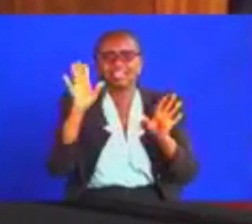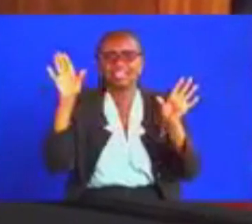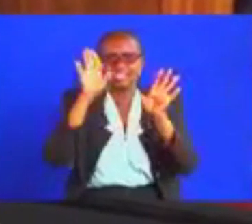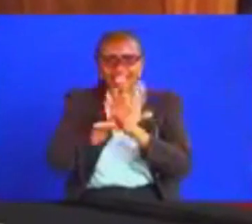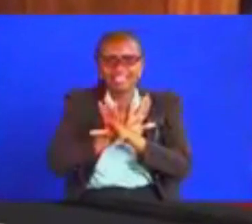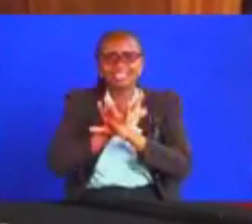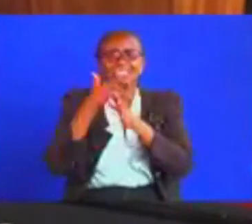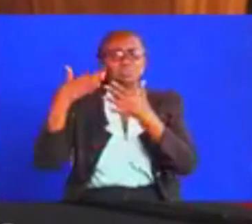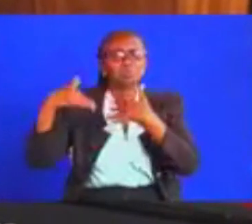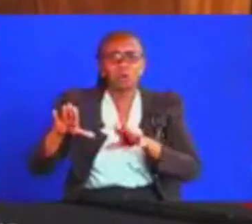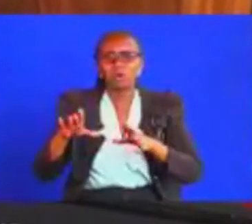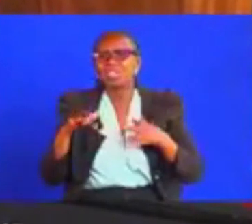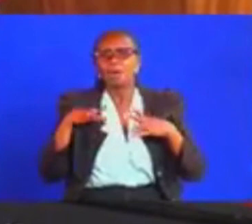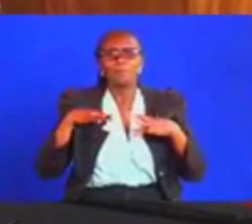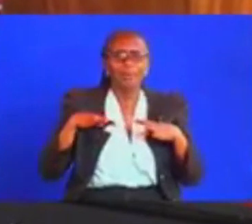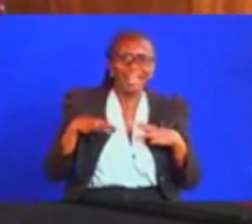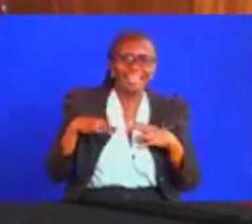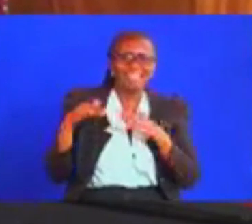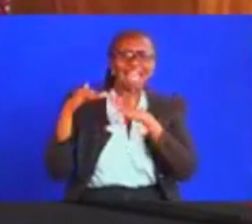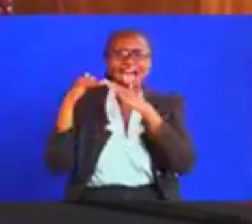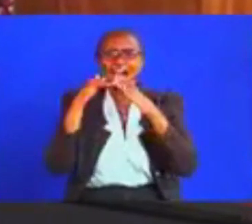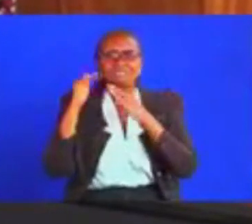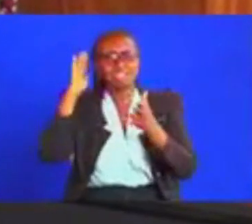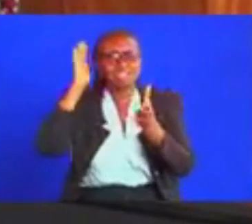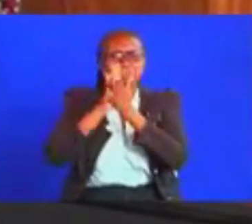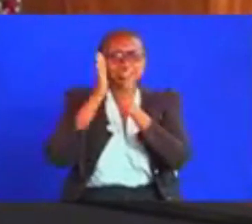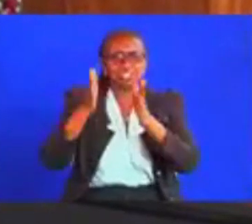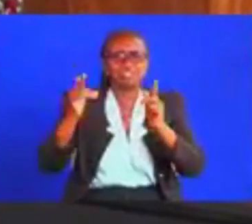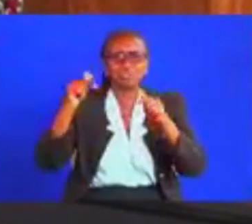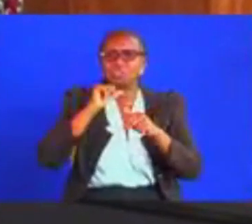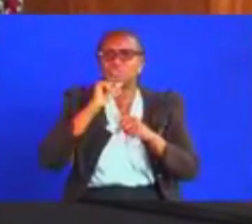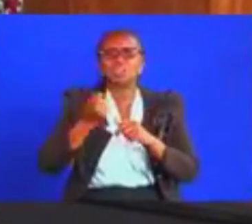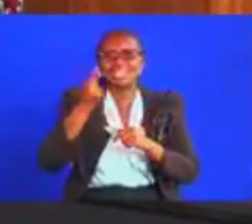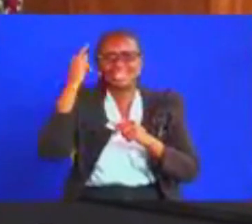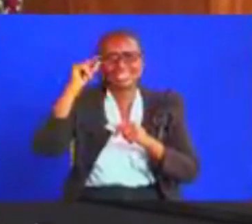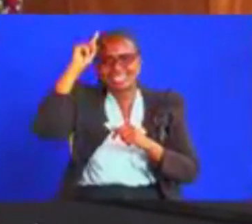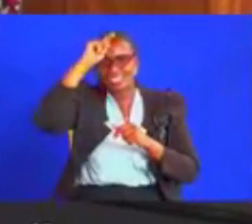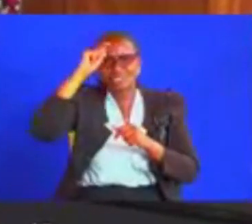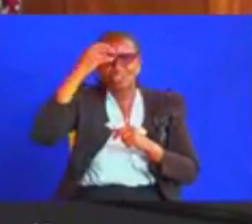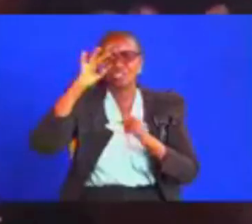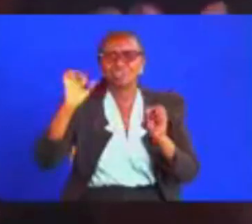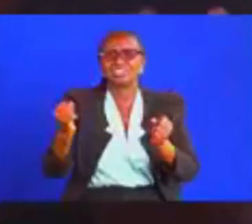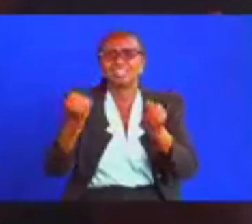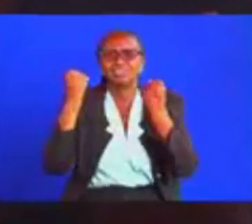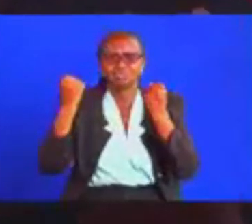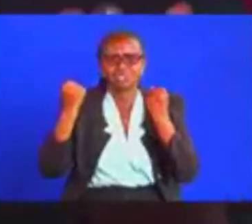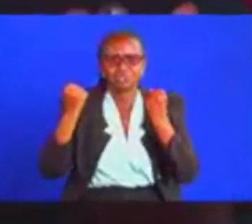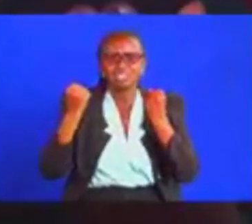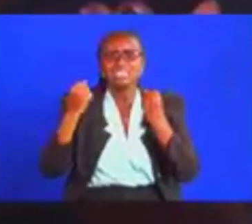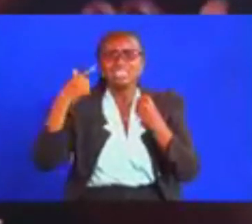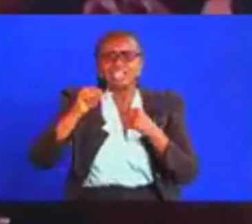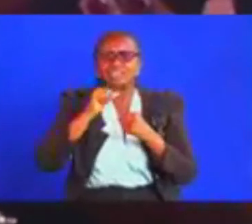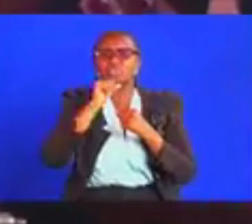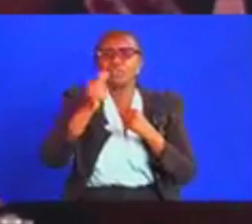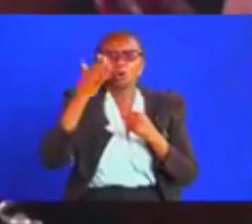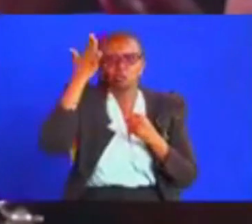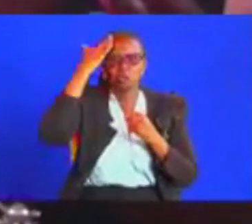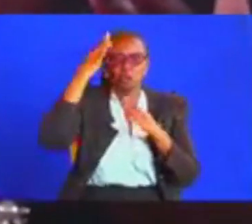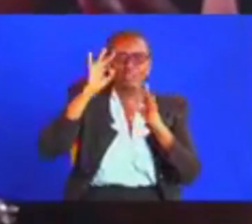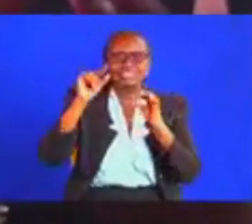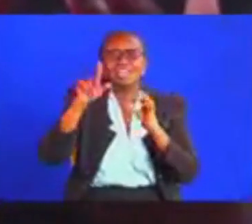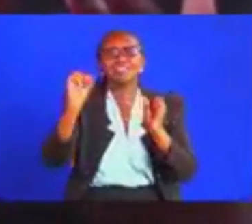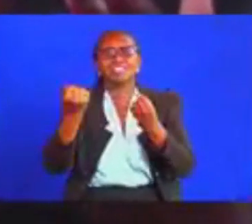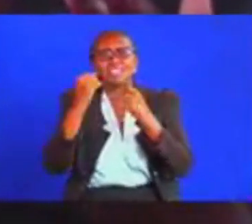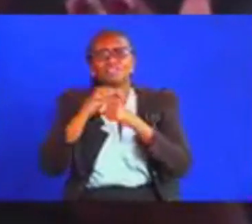lust, pride, the average believer today does not understand the theology of salvation. He does not even know whether he's saved